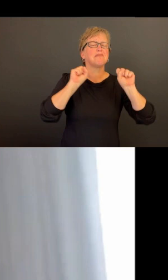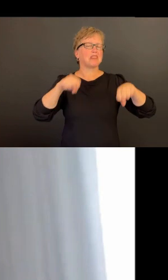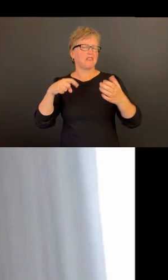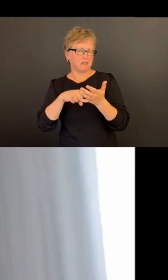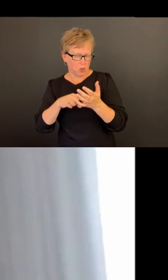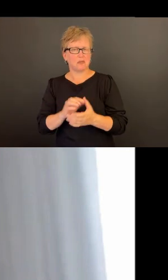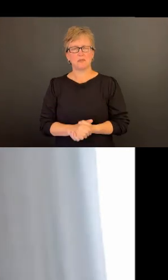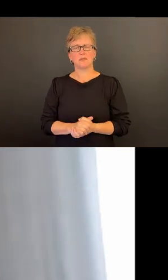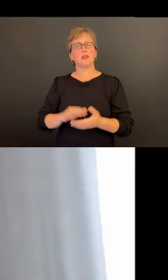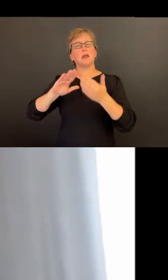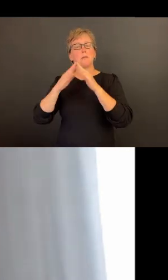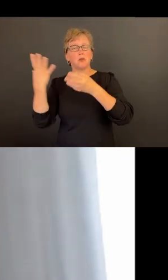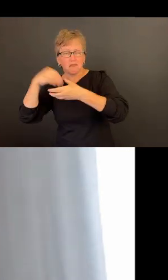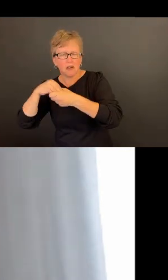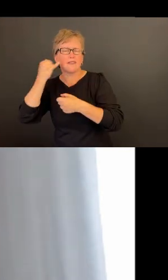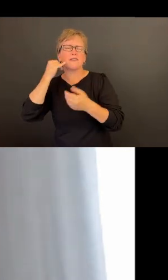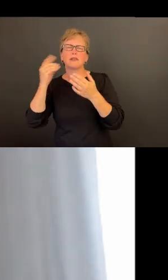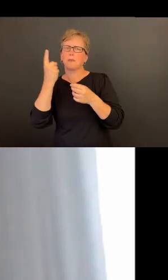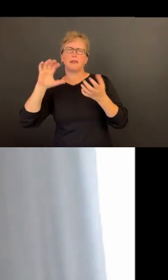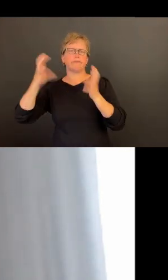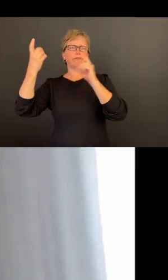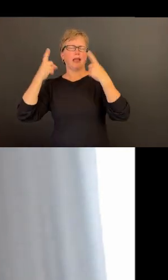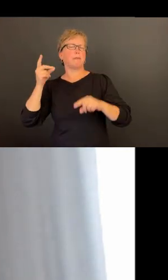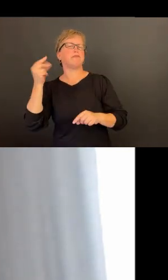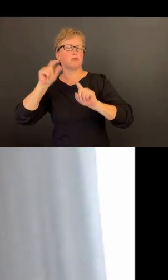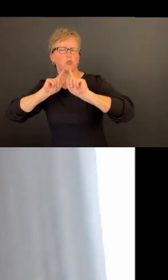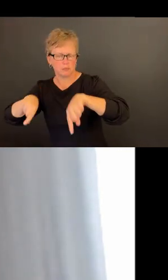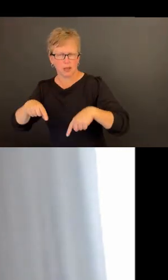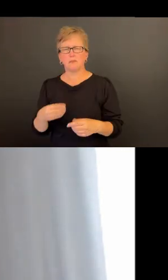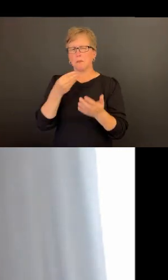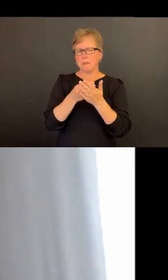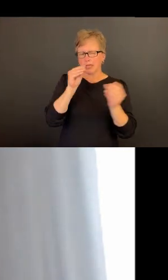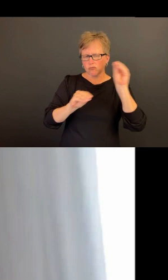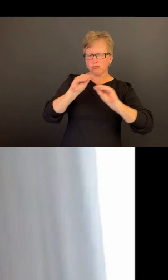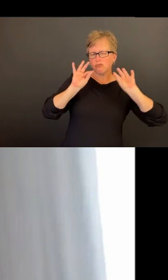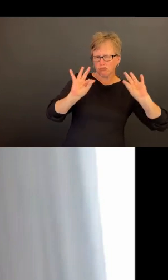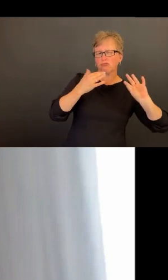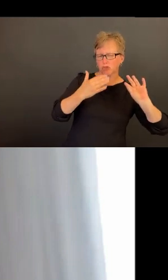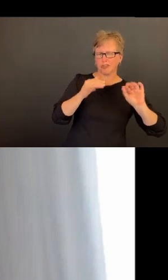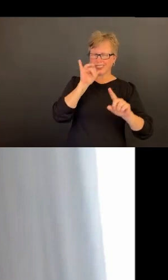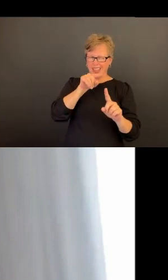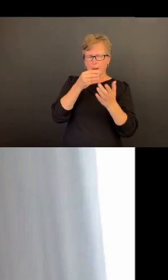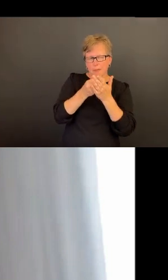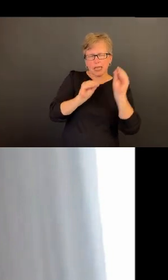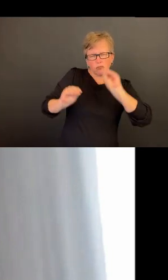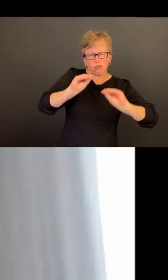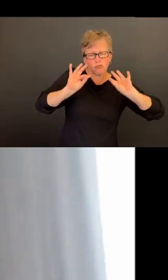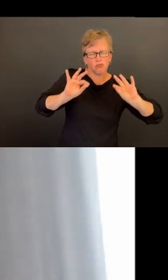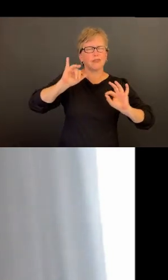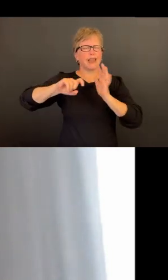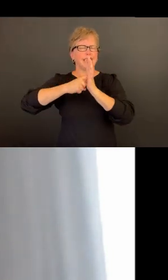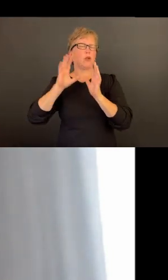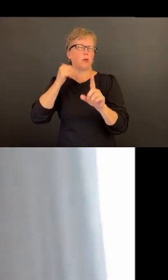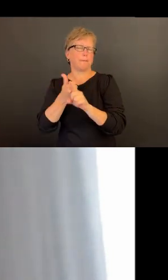access and affordability, community engagement, where we do things like disaster response, and then also financial health. And I think